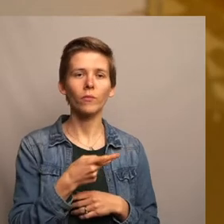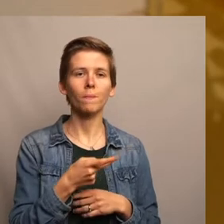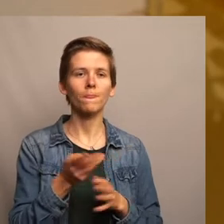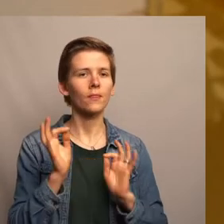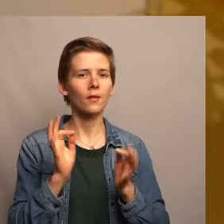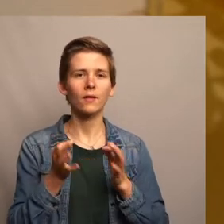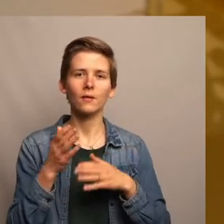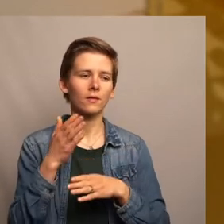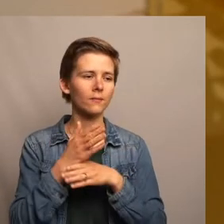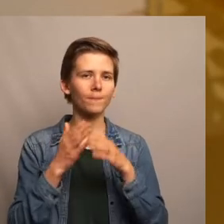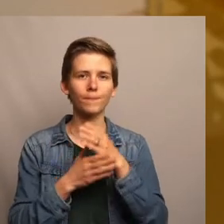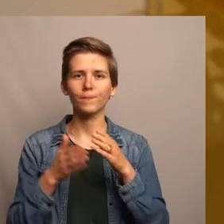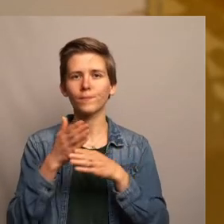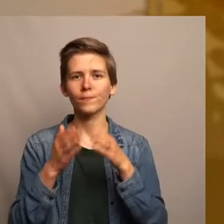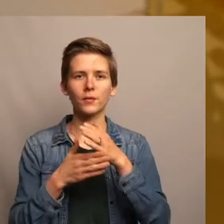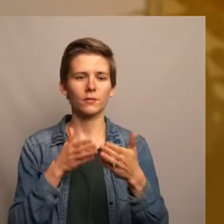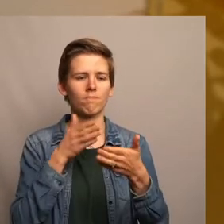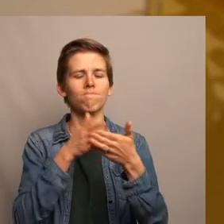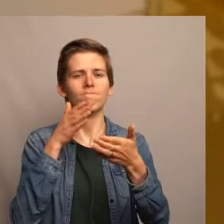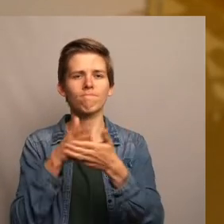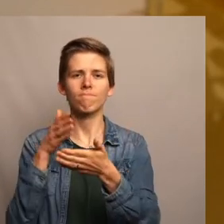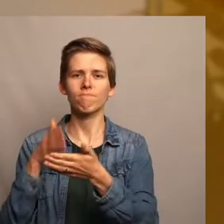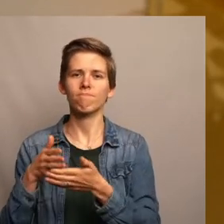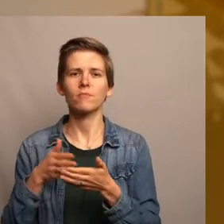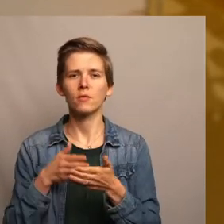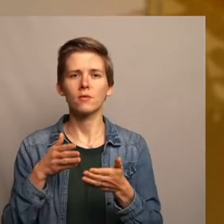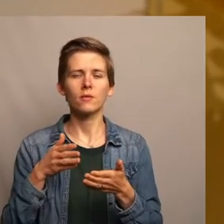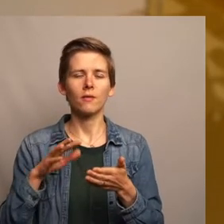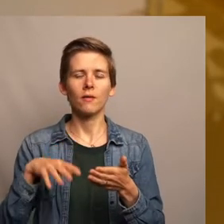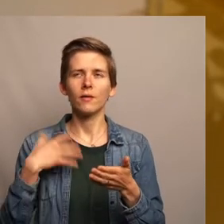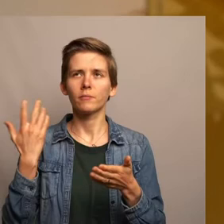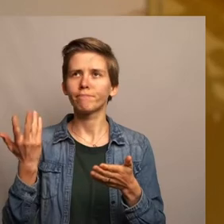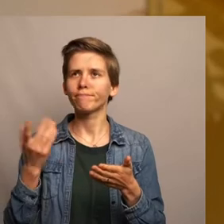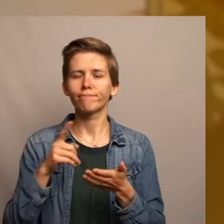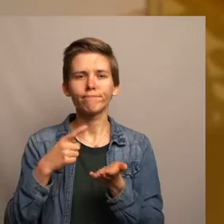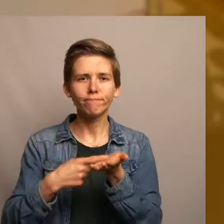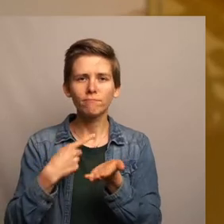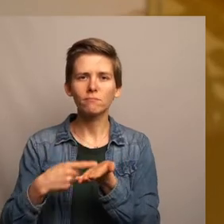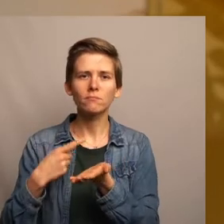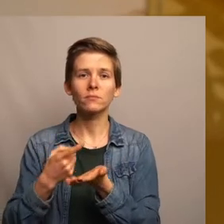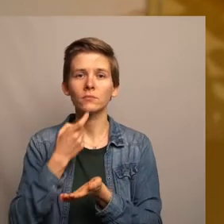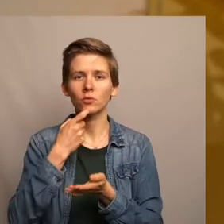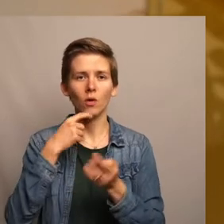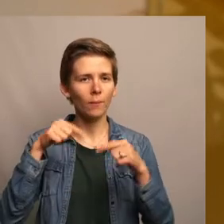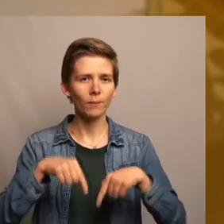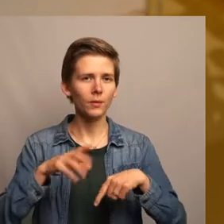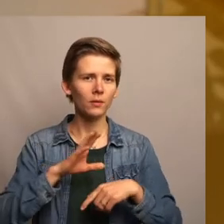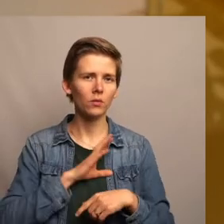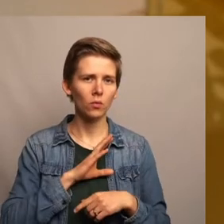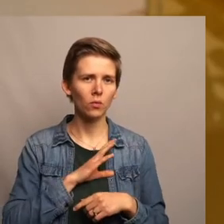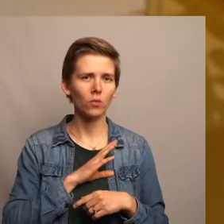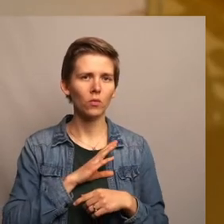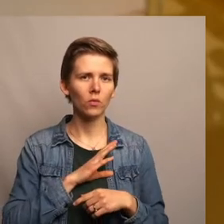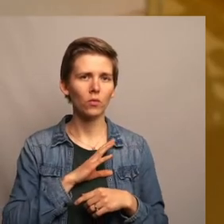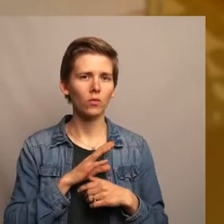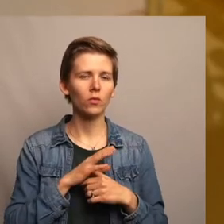structural barriers or obstacles or there in Finland that only, not only,